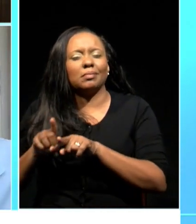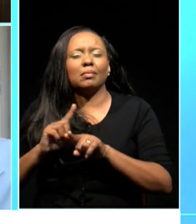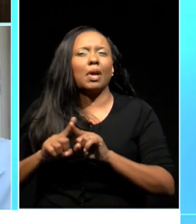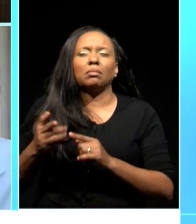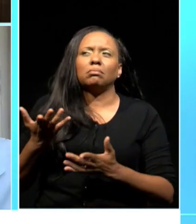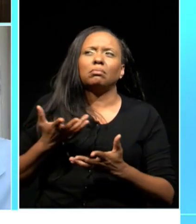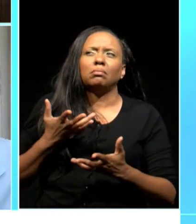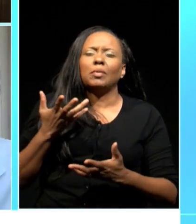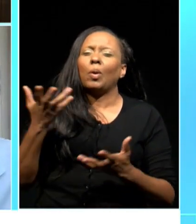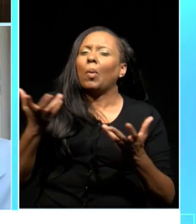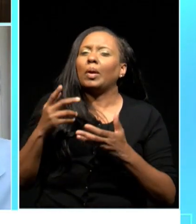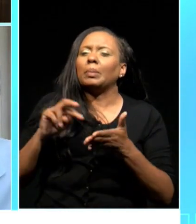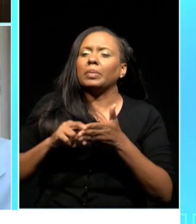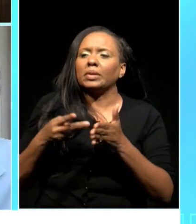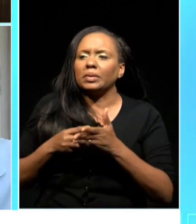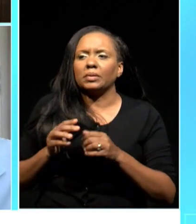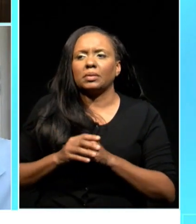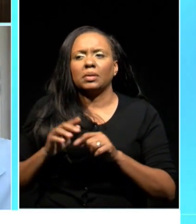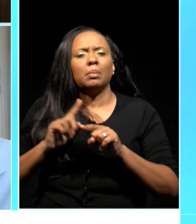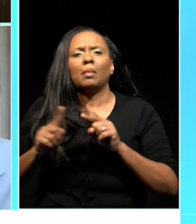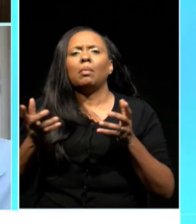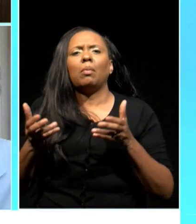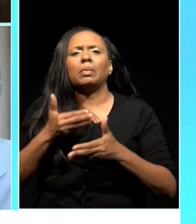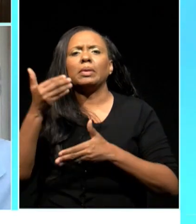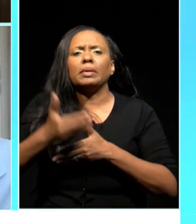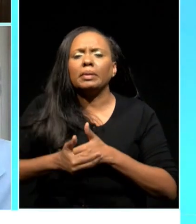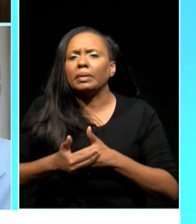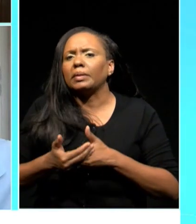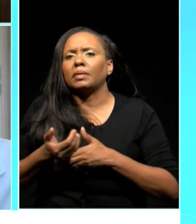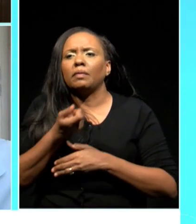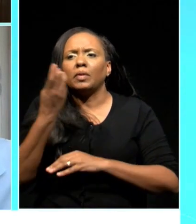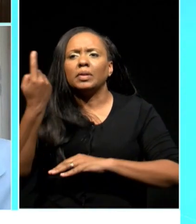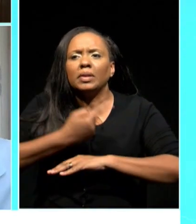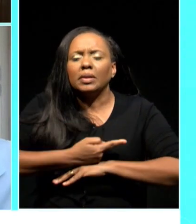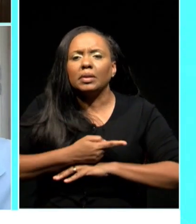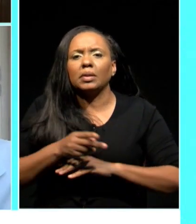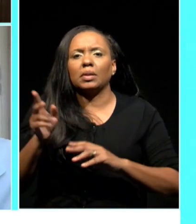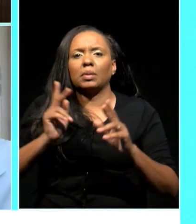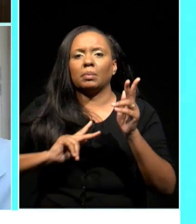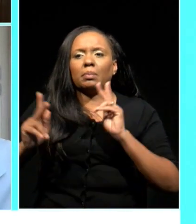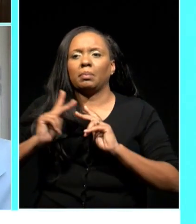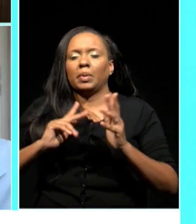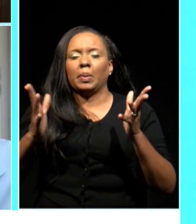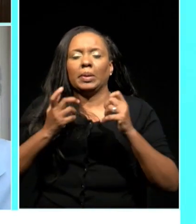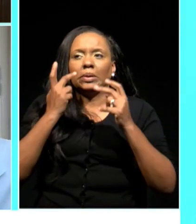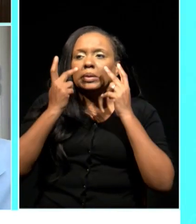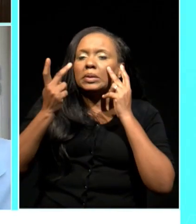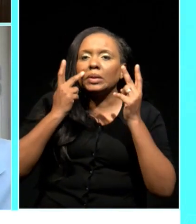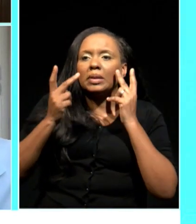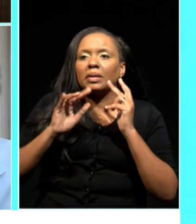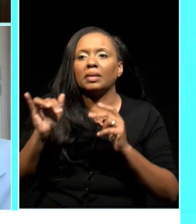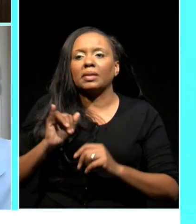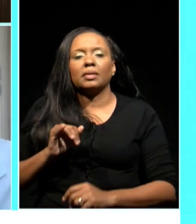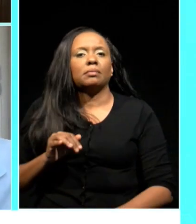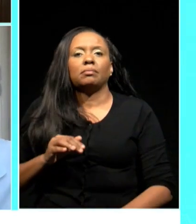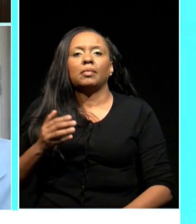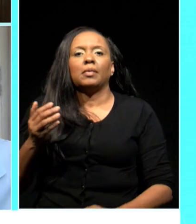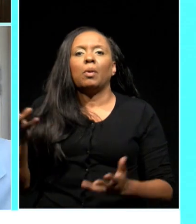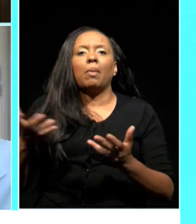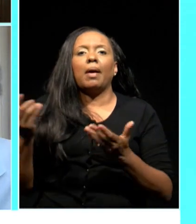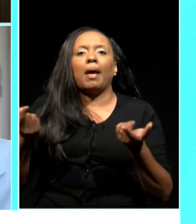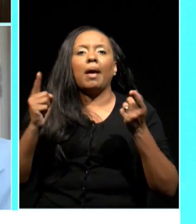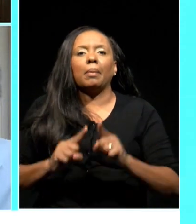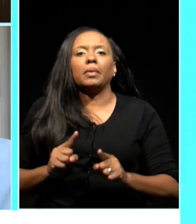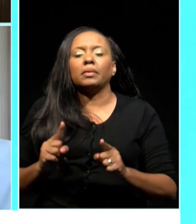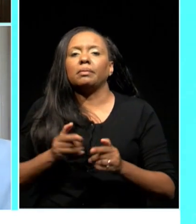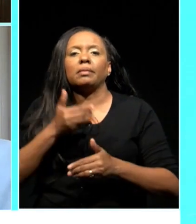next steps now over these next first few days? And I notice that everybody likes to measure themselves in the first 100 days that she's going to